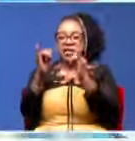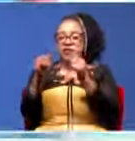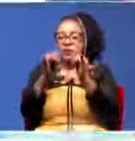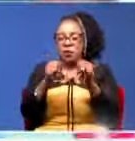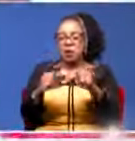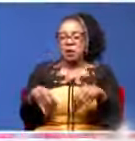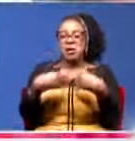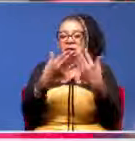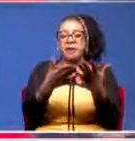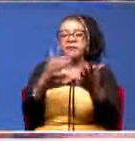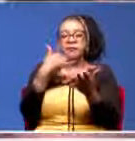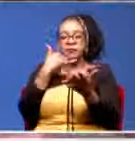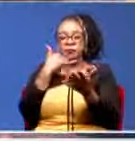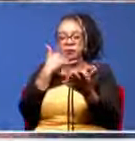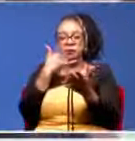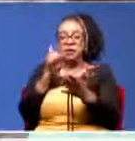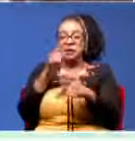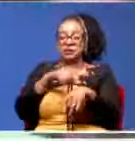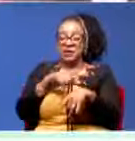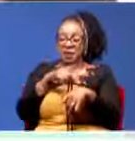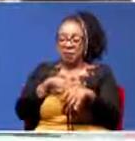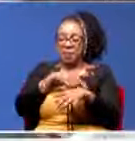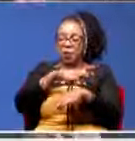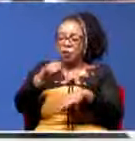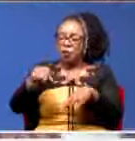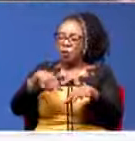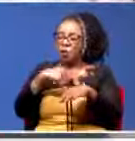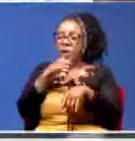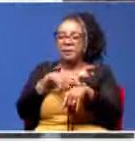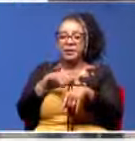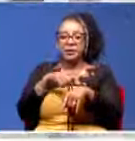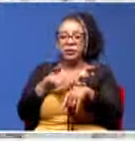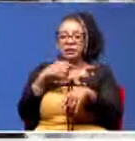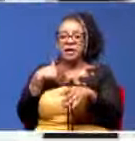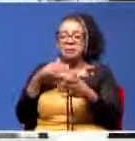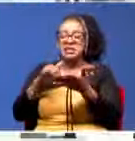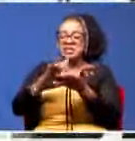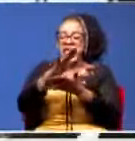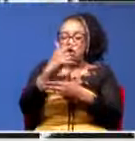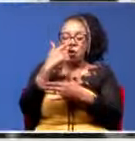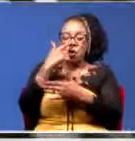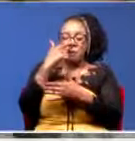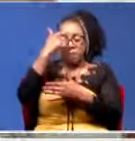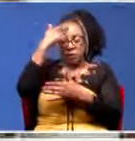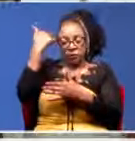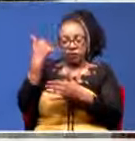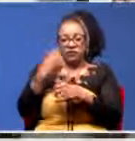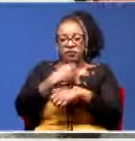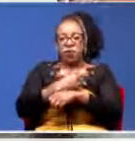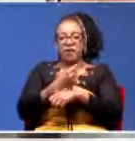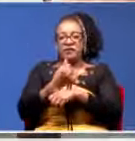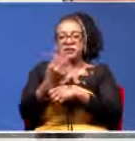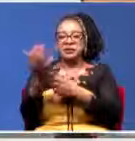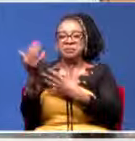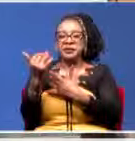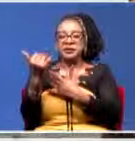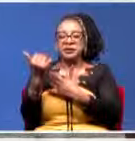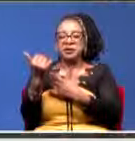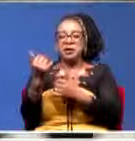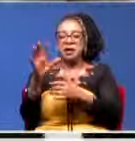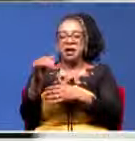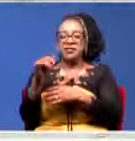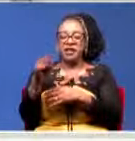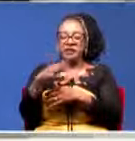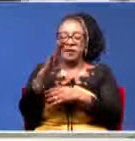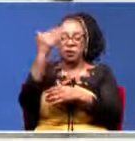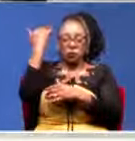one. Mwangi, whom during the whole period of the protest had been sent home for lack of school fees, is expected at an Athi River court on